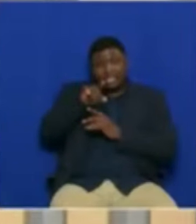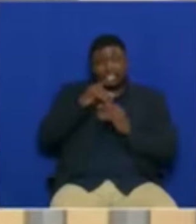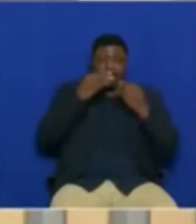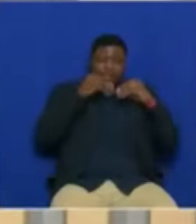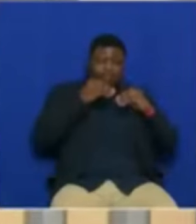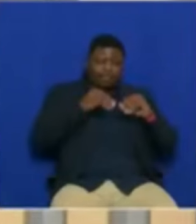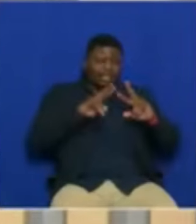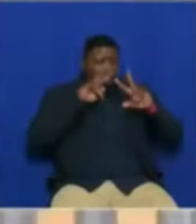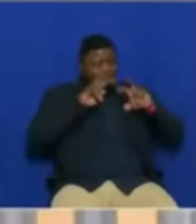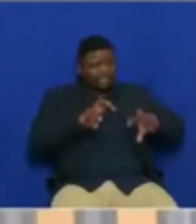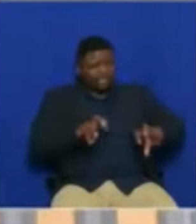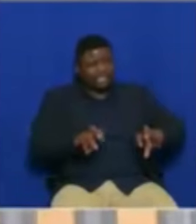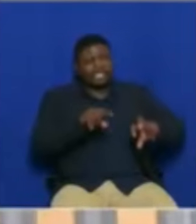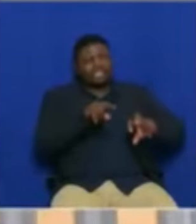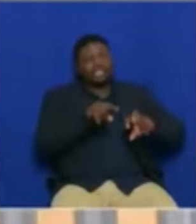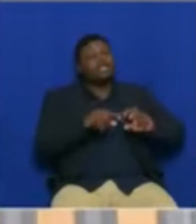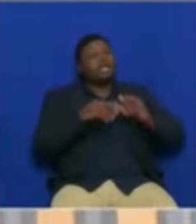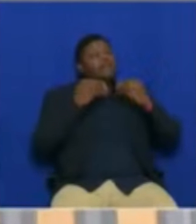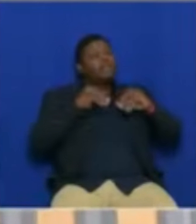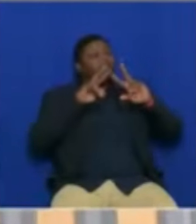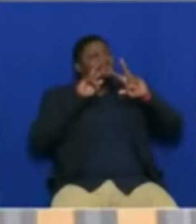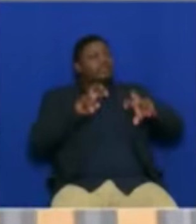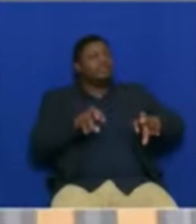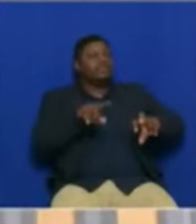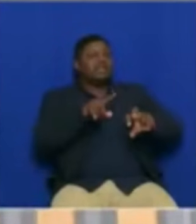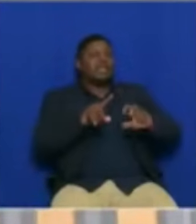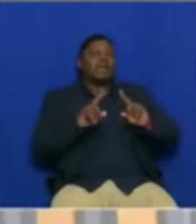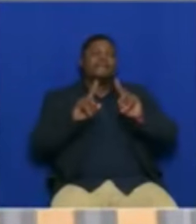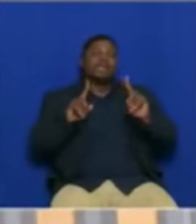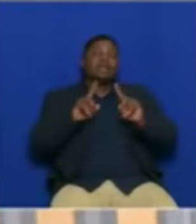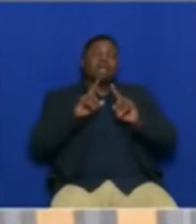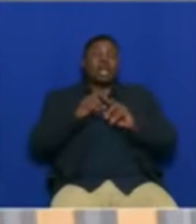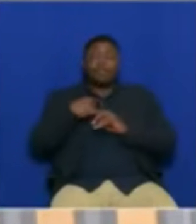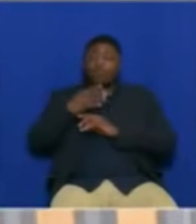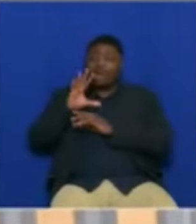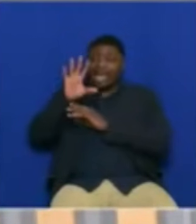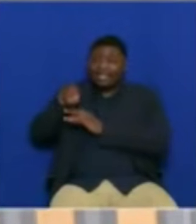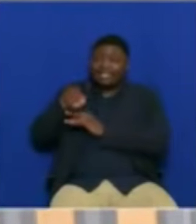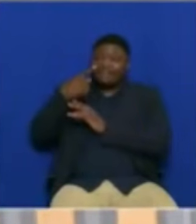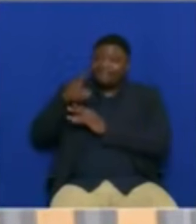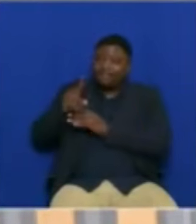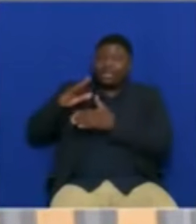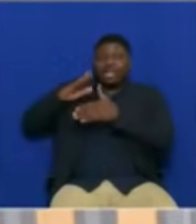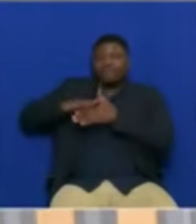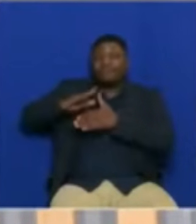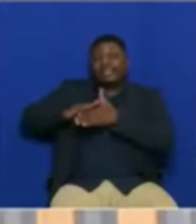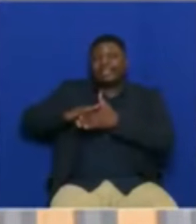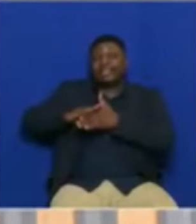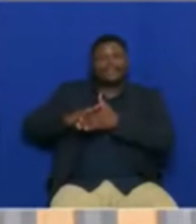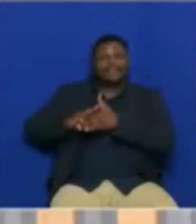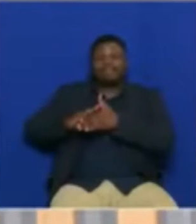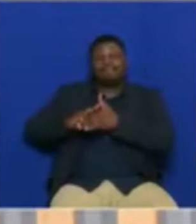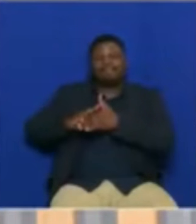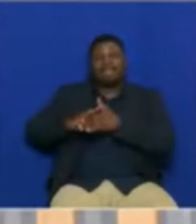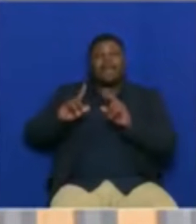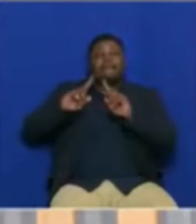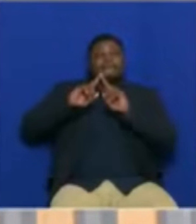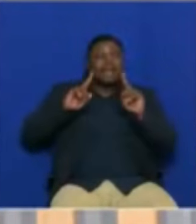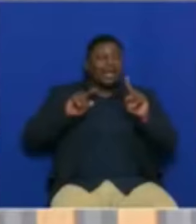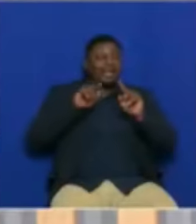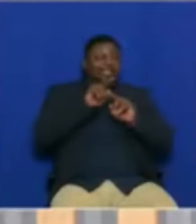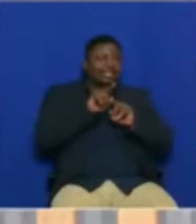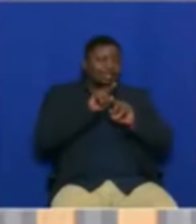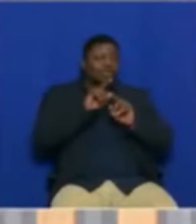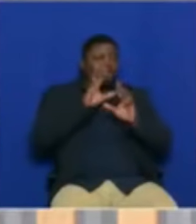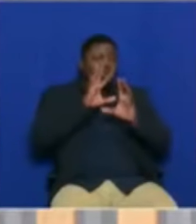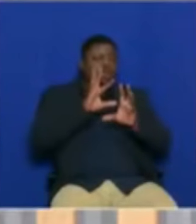No, I'm not asking for reasons. I'm asking for your role in it. So you were part of the collective that,